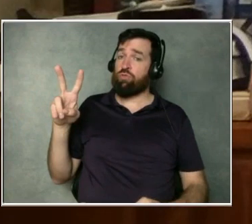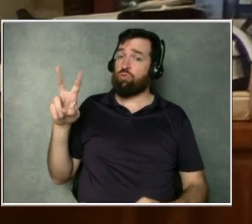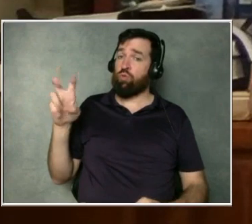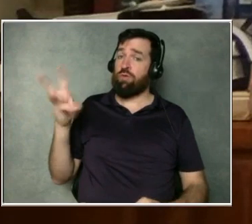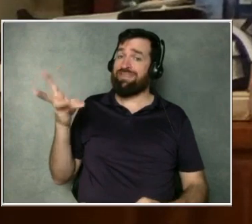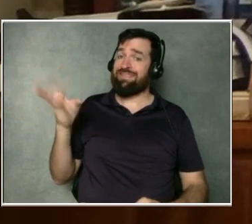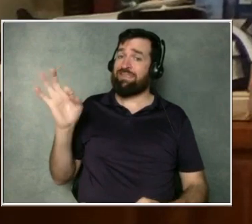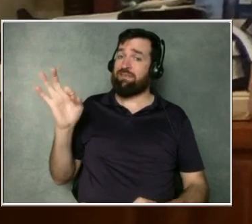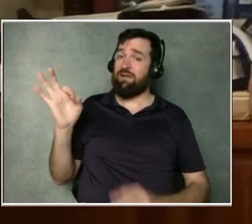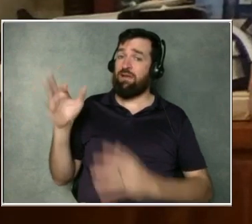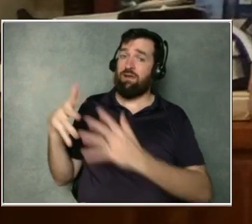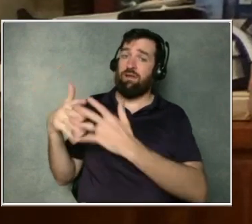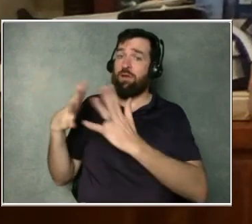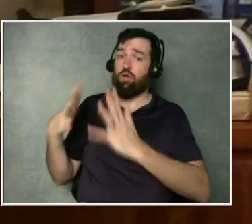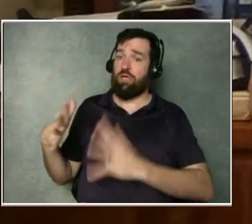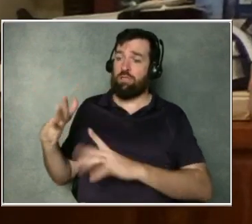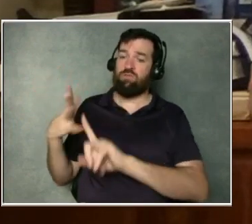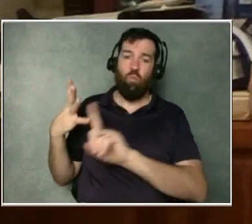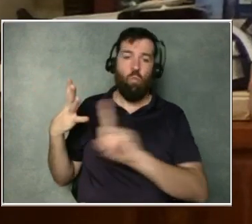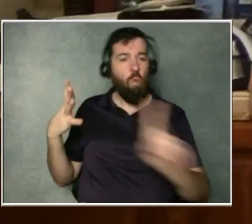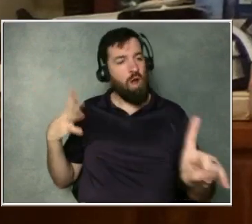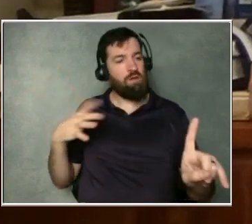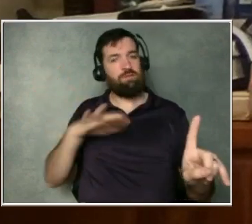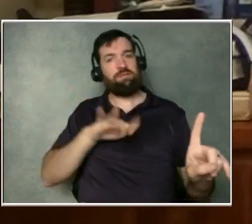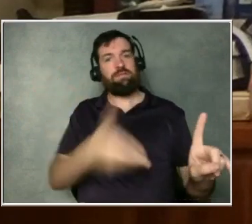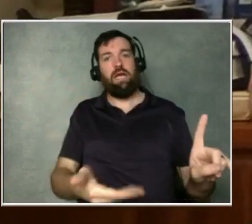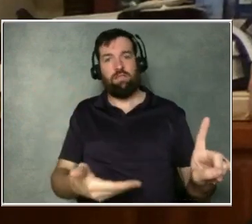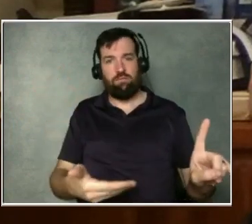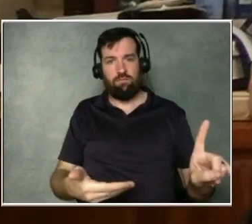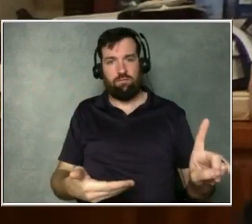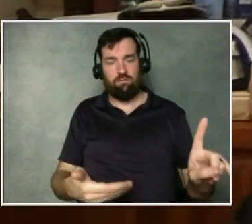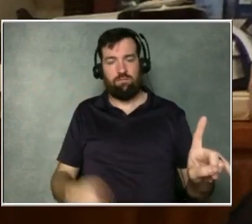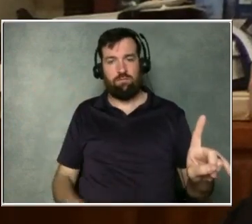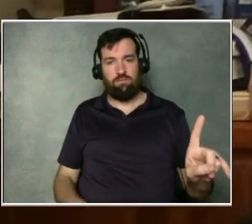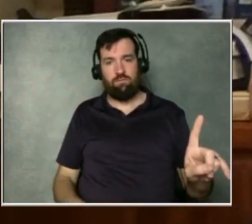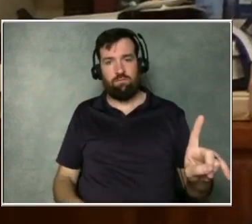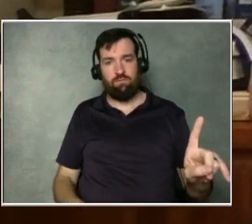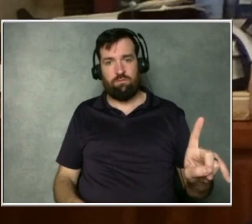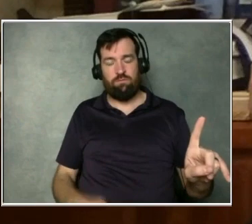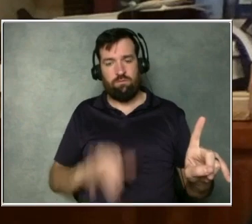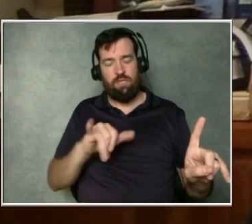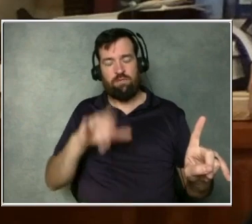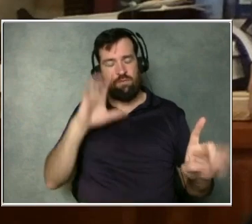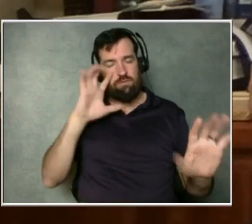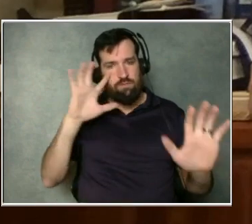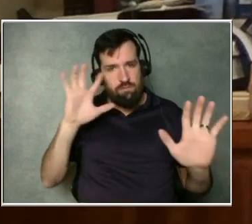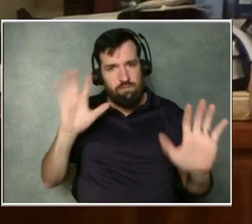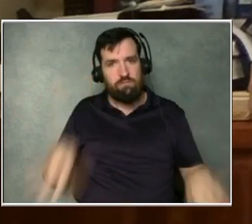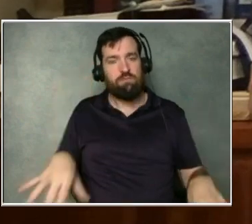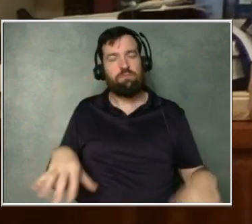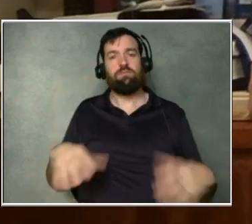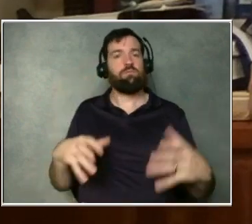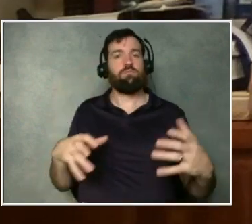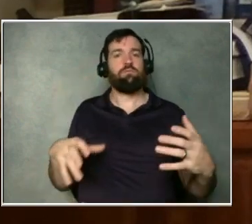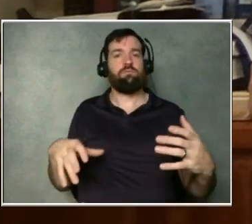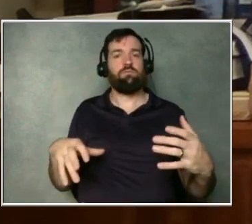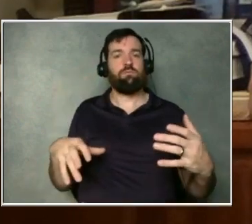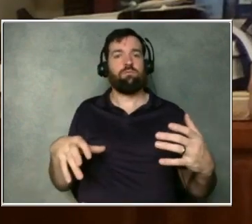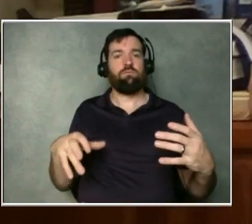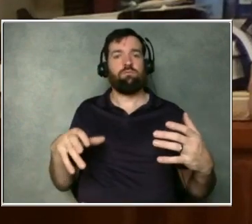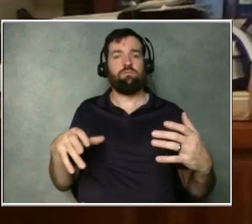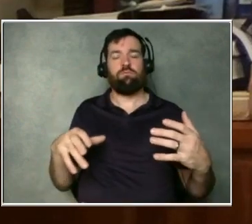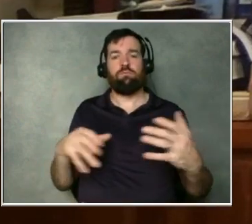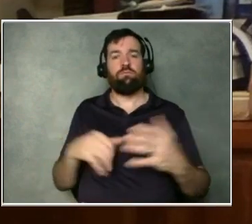269 Americans died of COVID. That is stunning. That's just stunning by any